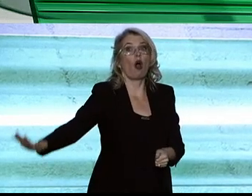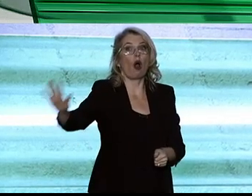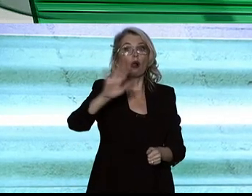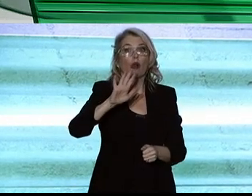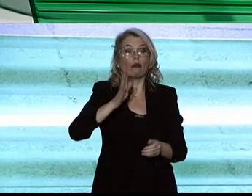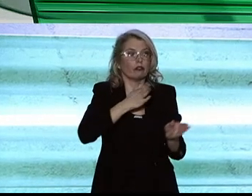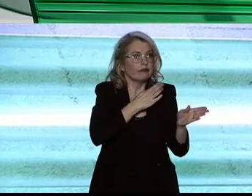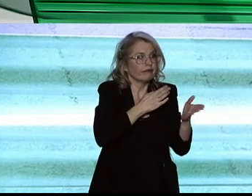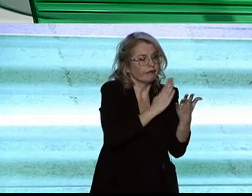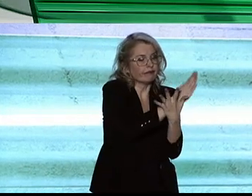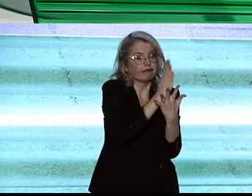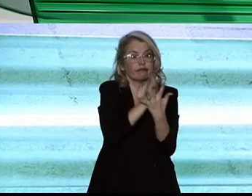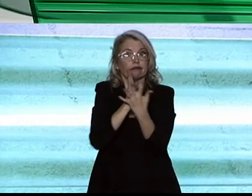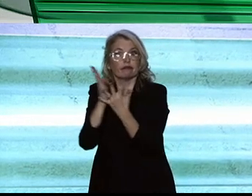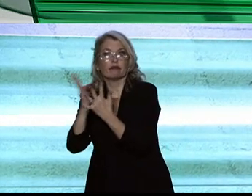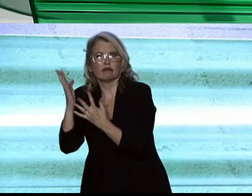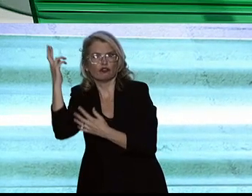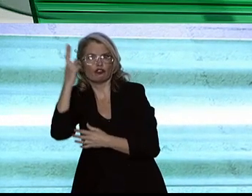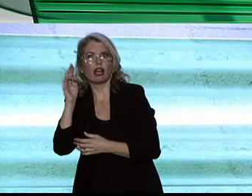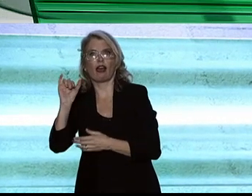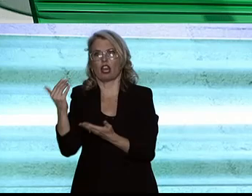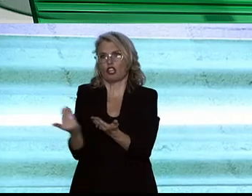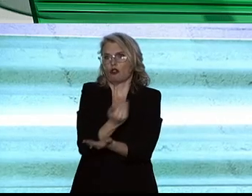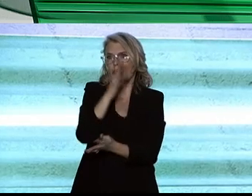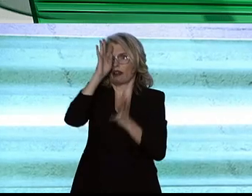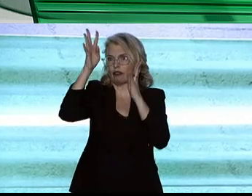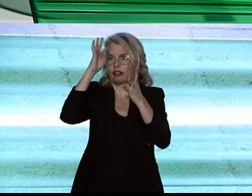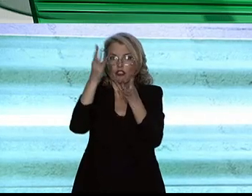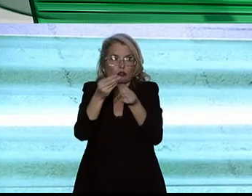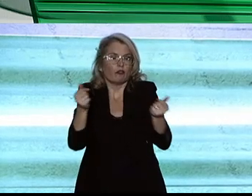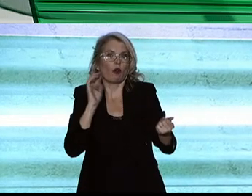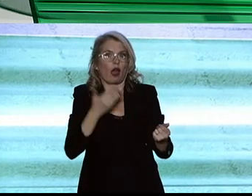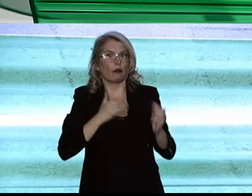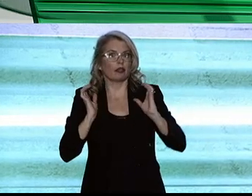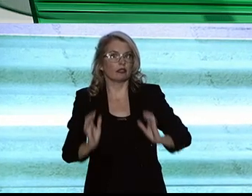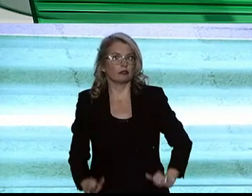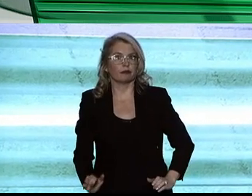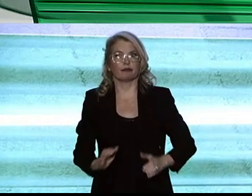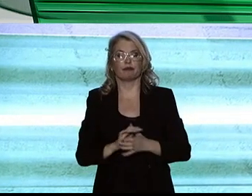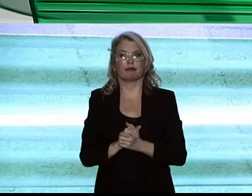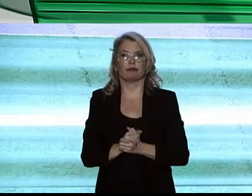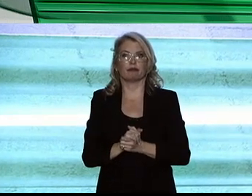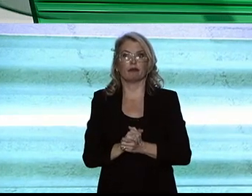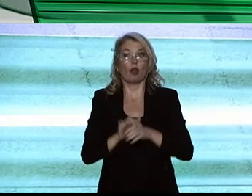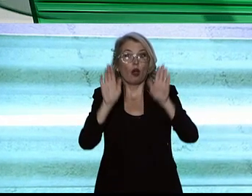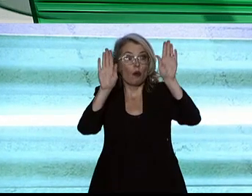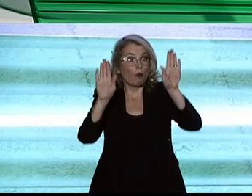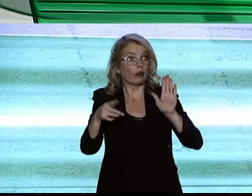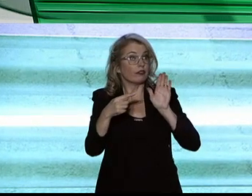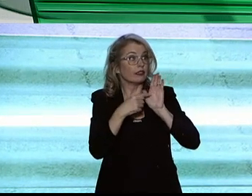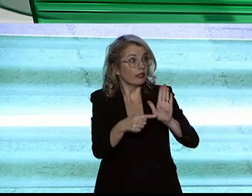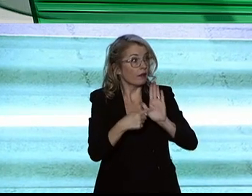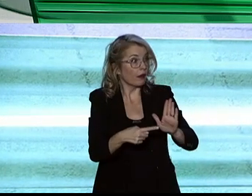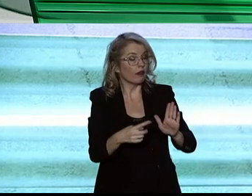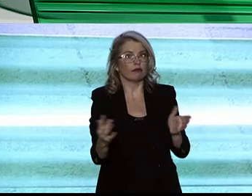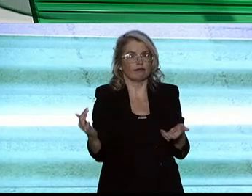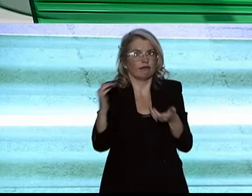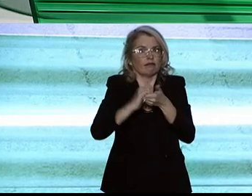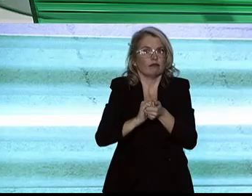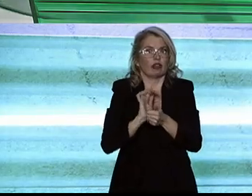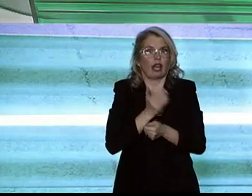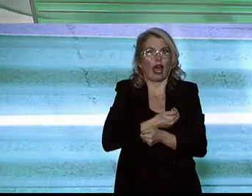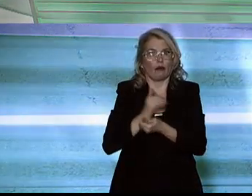the industry to realize new and innovative solutions for our customers. A great example is